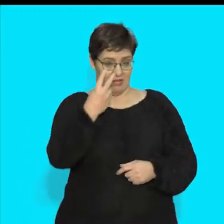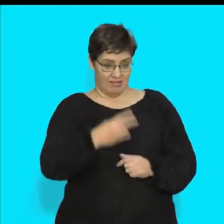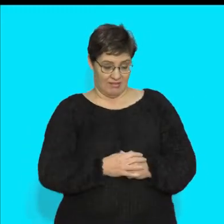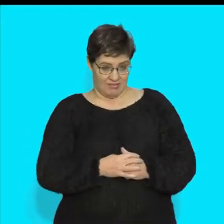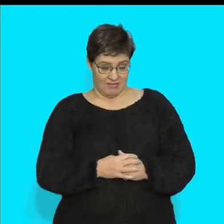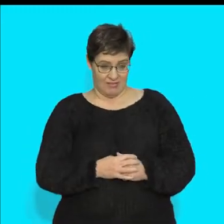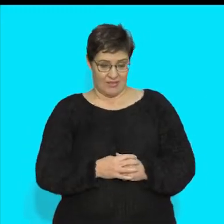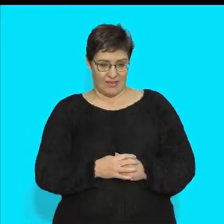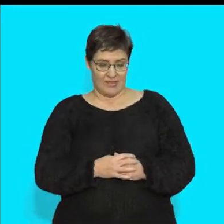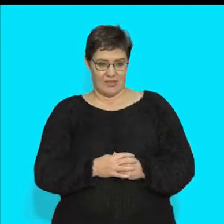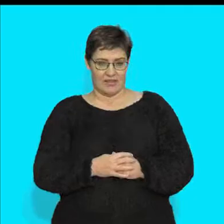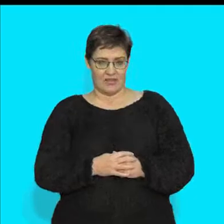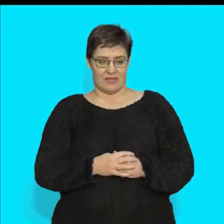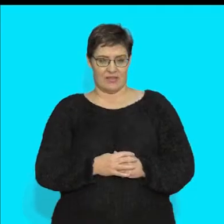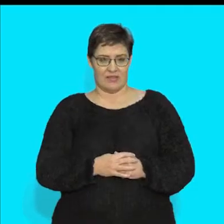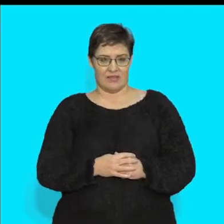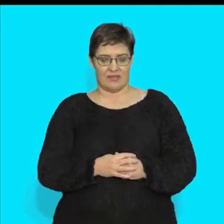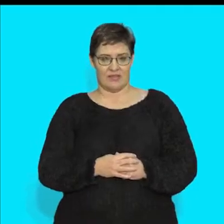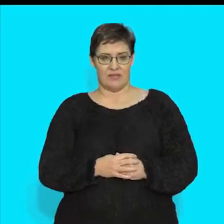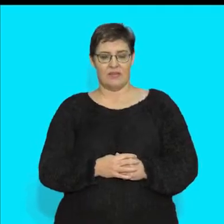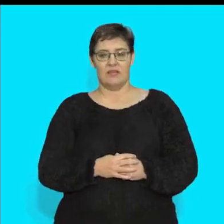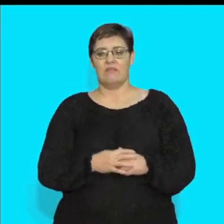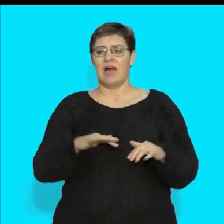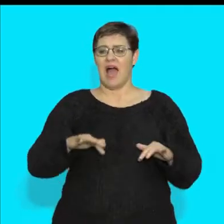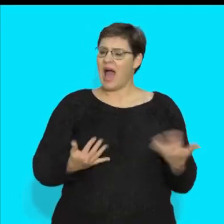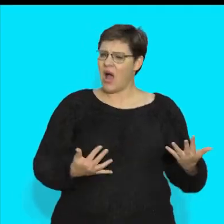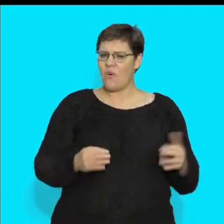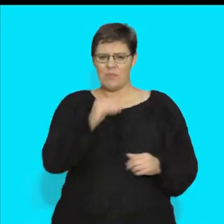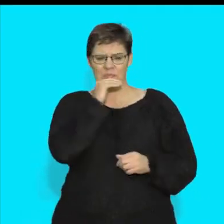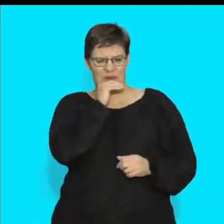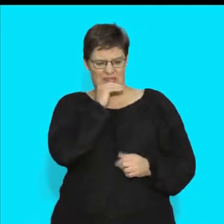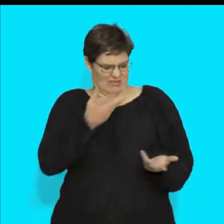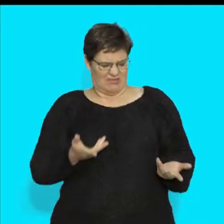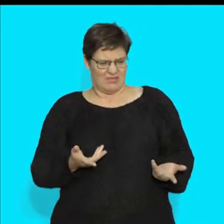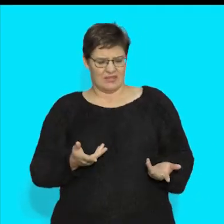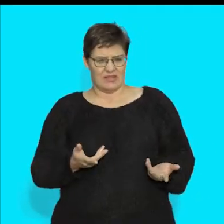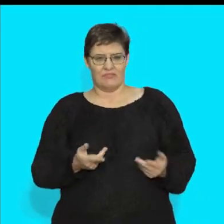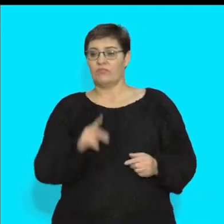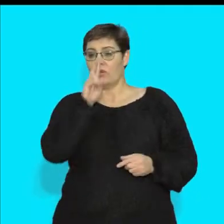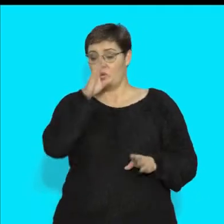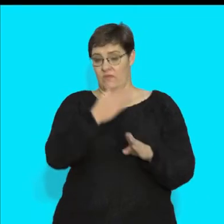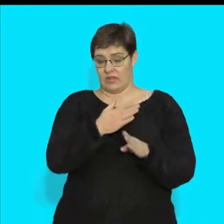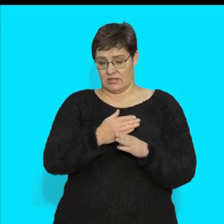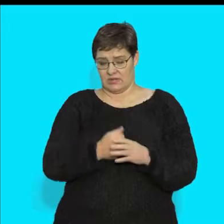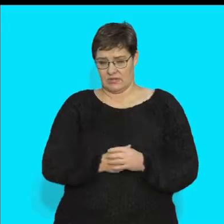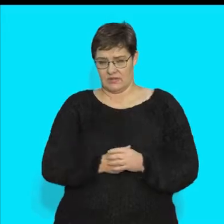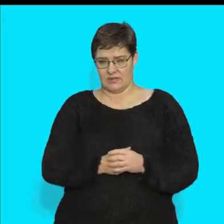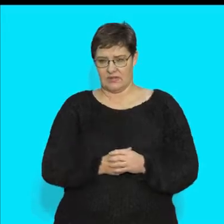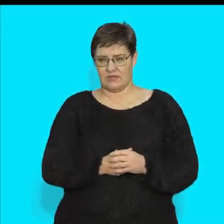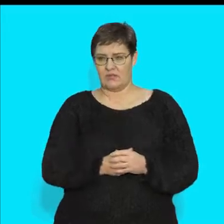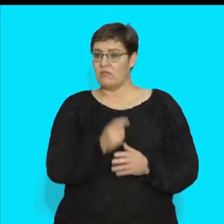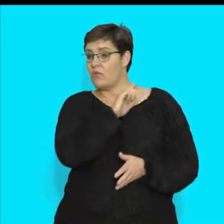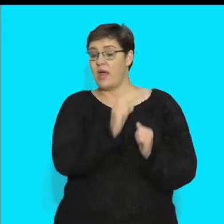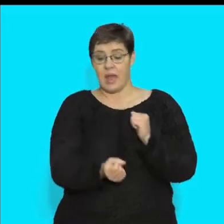that's what double is. The blood must come back to the heart twice. How do I mean by that? Let's look at this function.